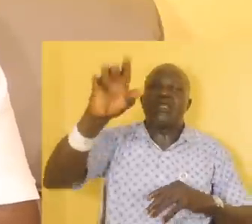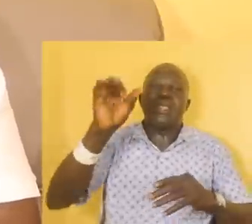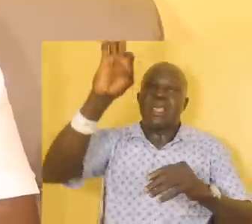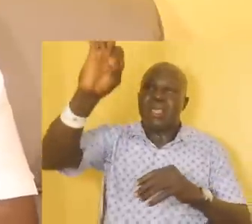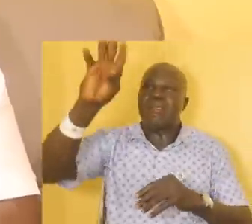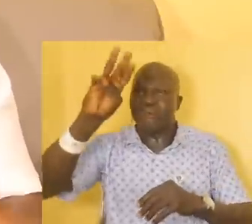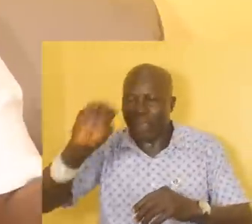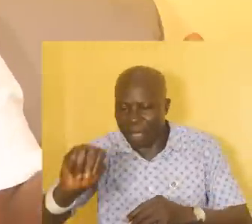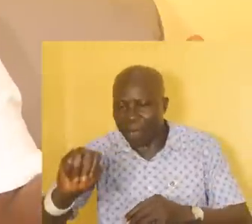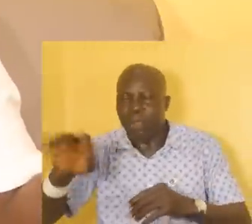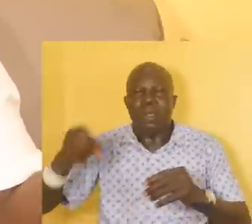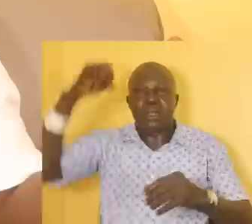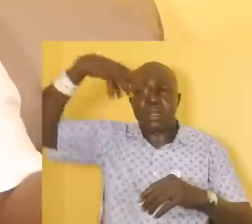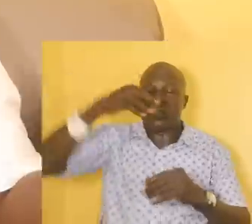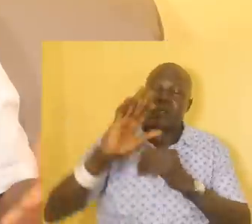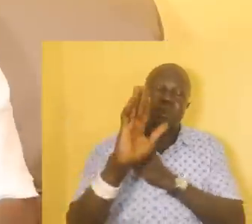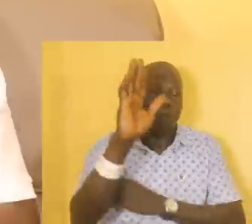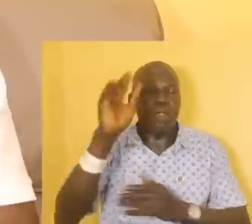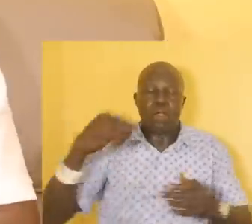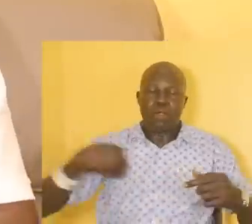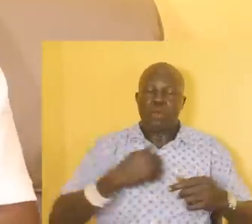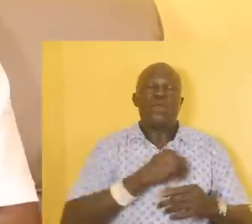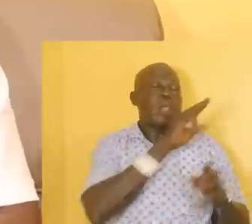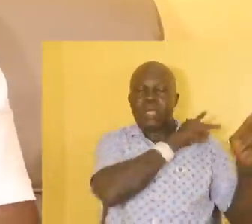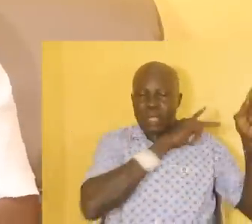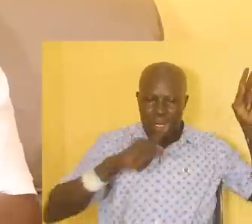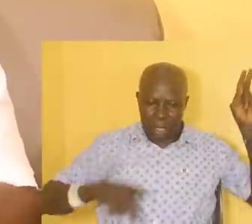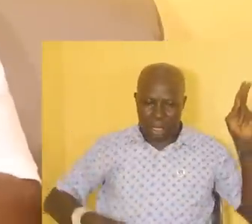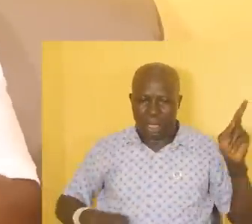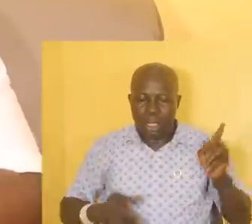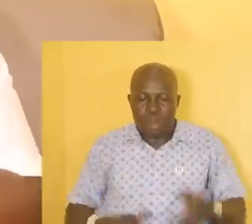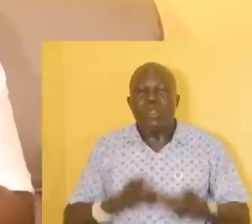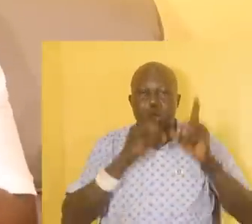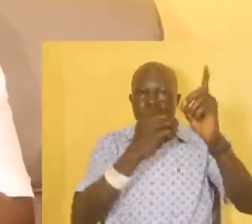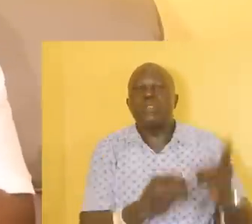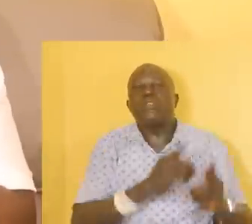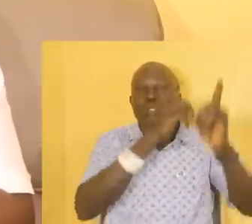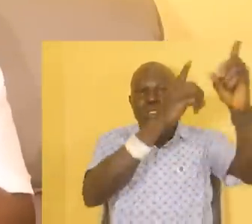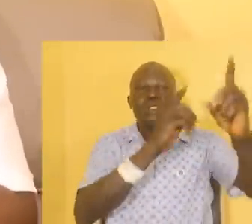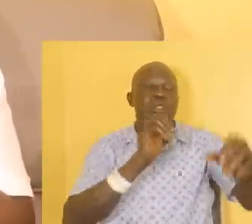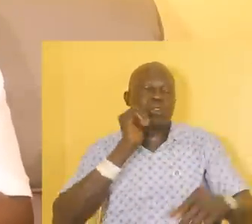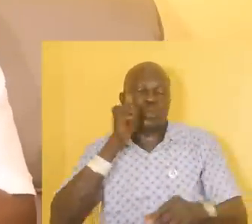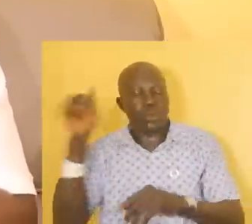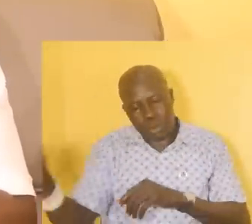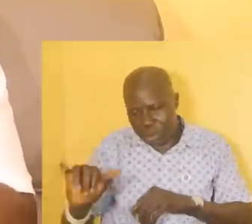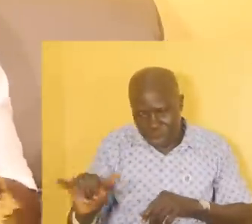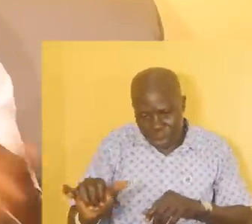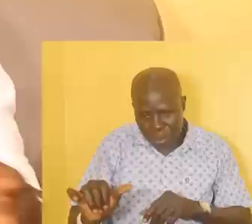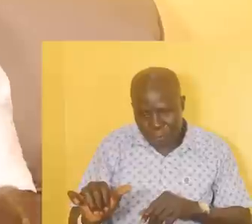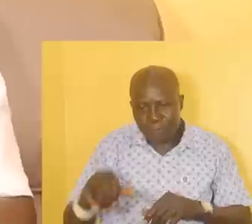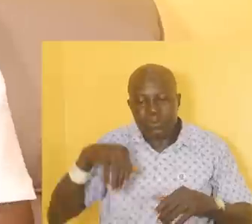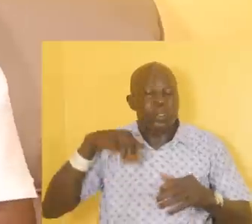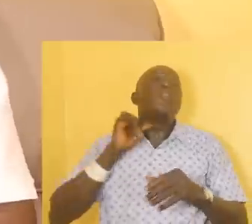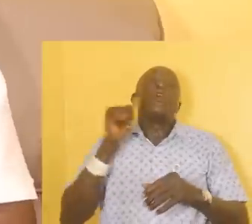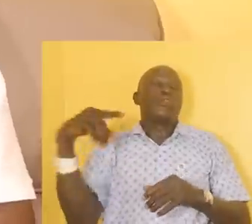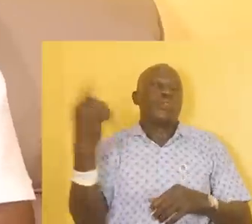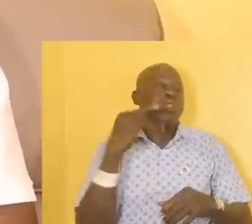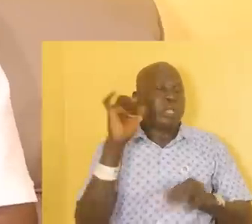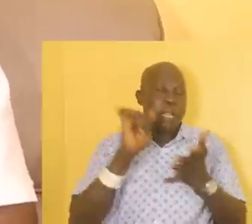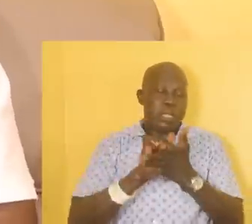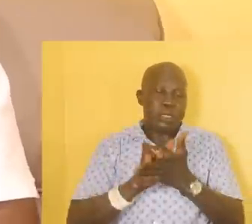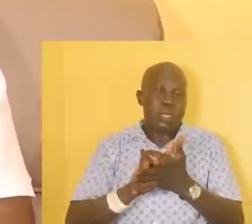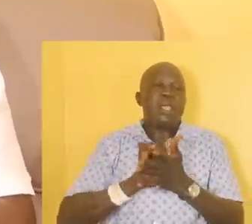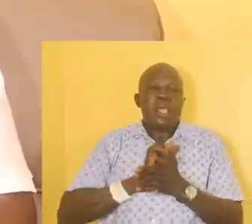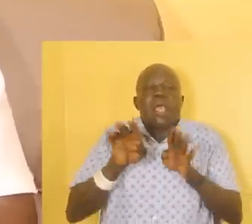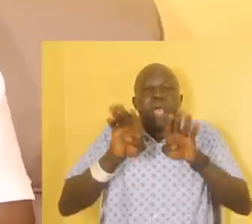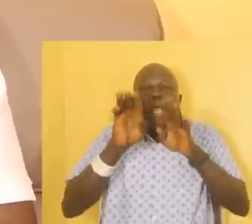Deal 96.1 FM by grace of God. Waloba. We are kings. Ma launch we will launch it tomorrow also. Inyanekako. Not only that,